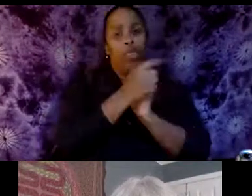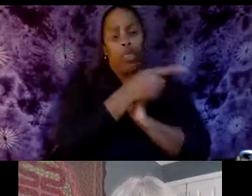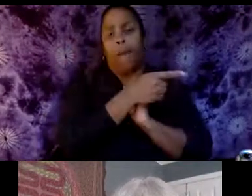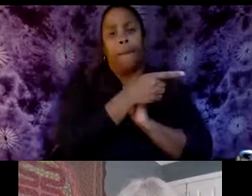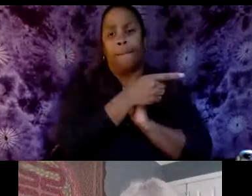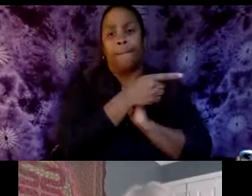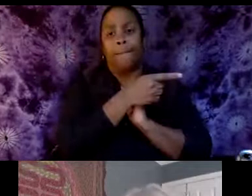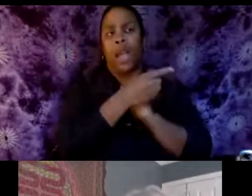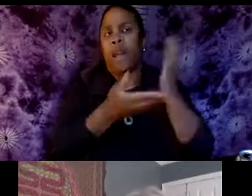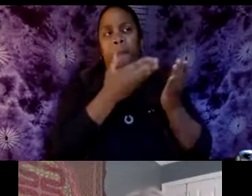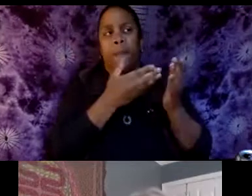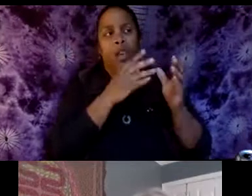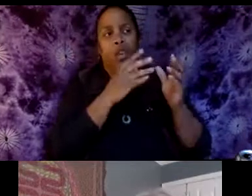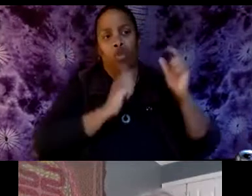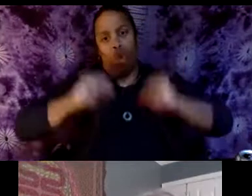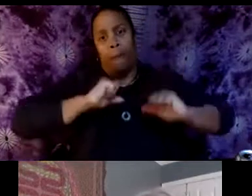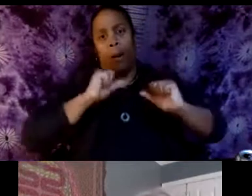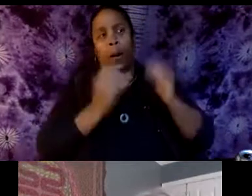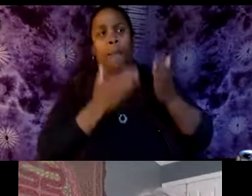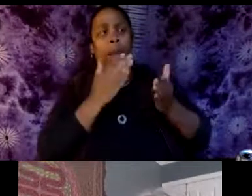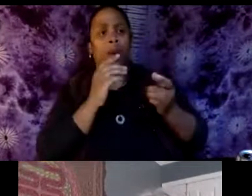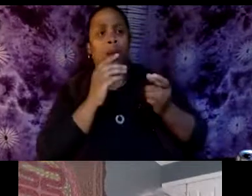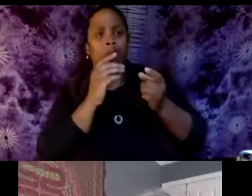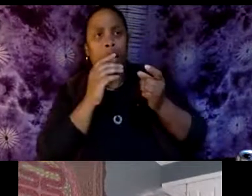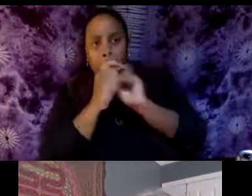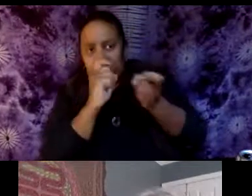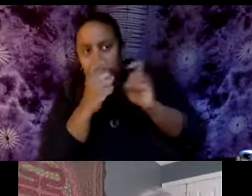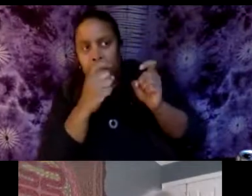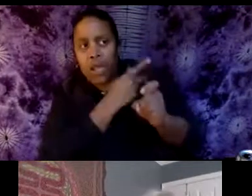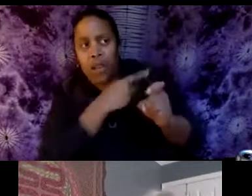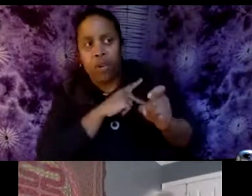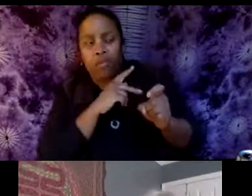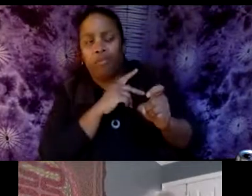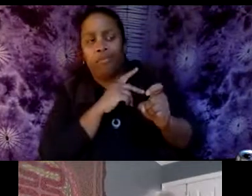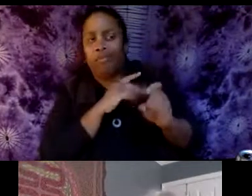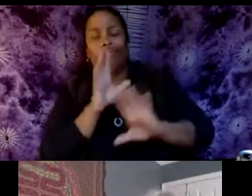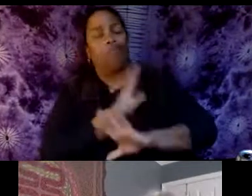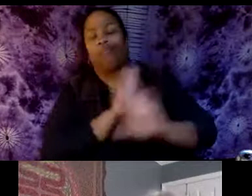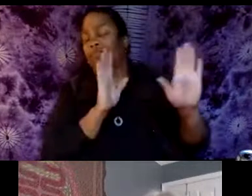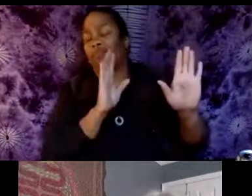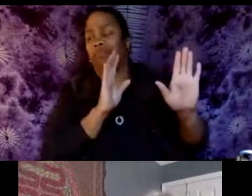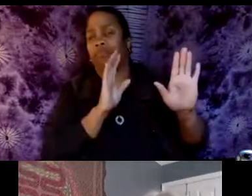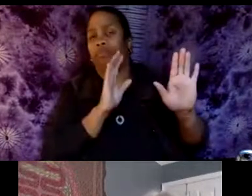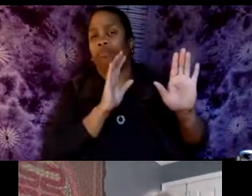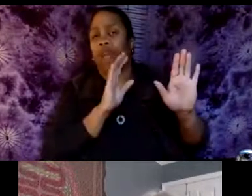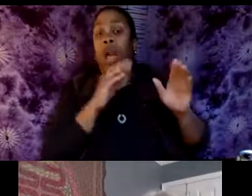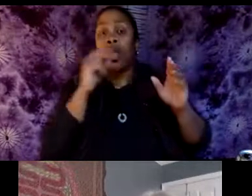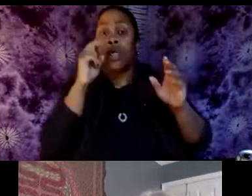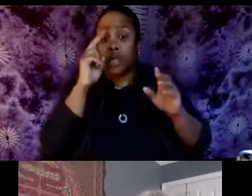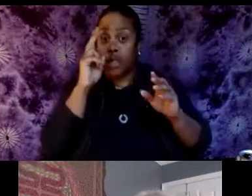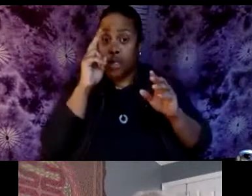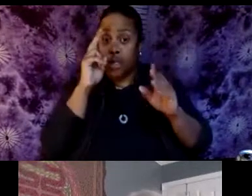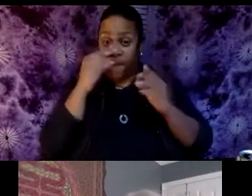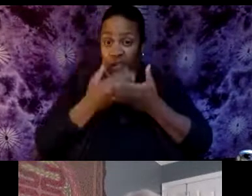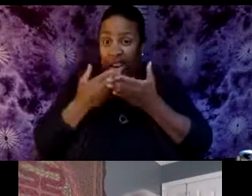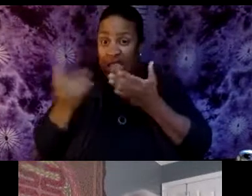manipulative personality. Not for me. I'm going to move on. And the funny thing is it doesn't happen nearly in the way that it